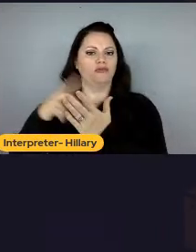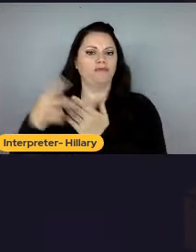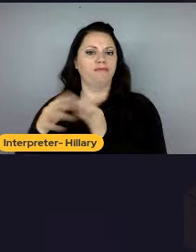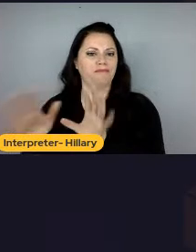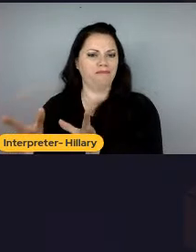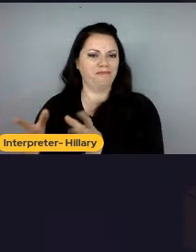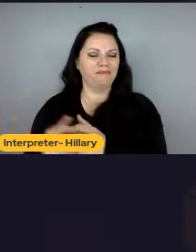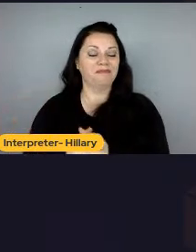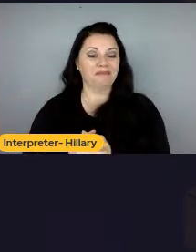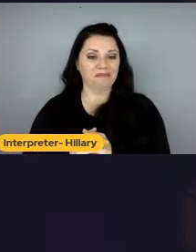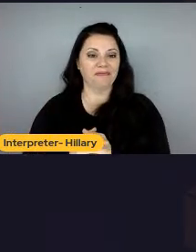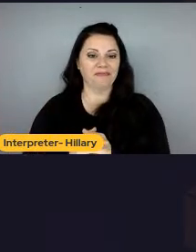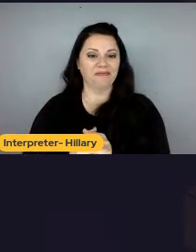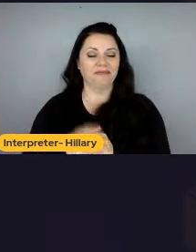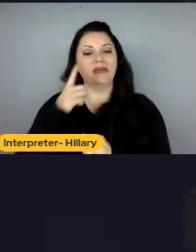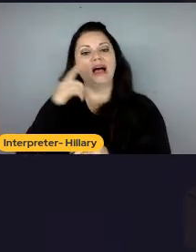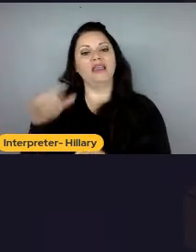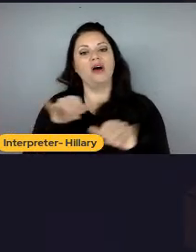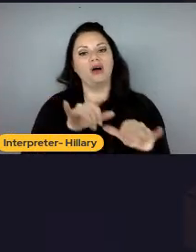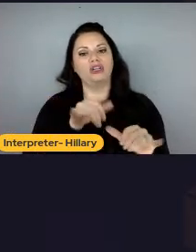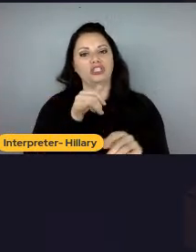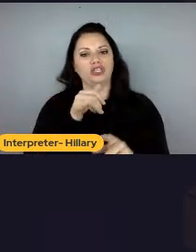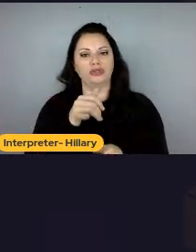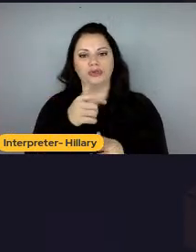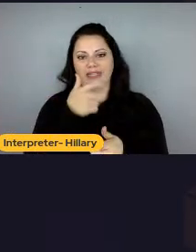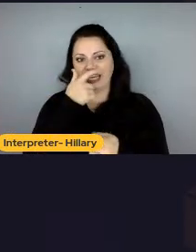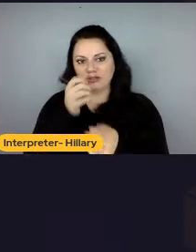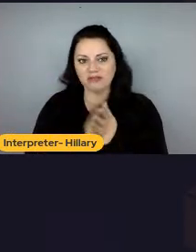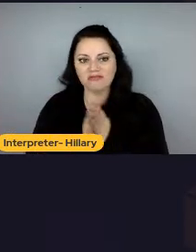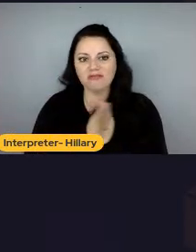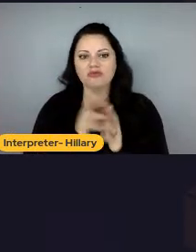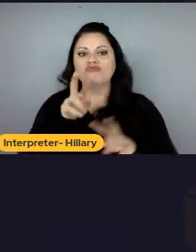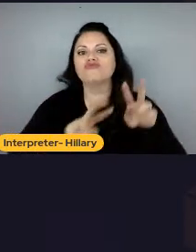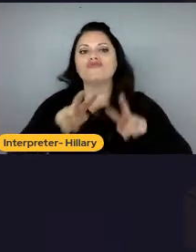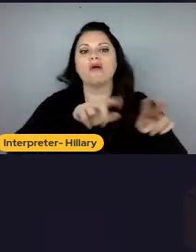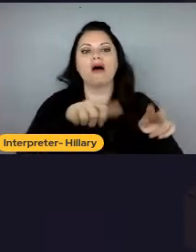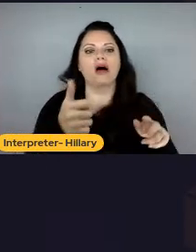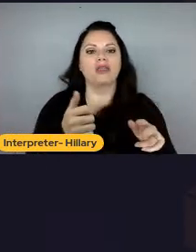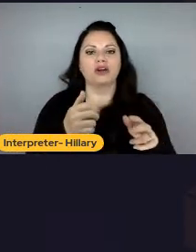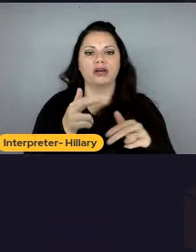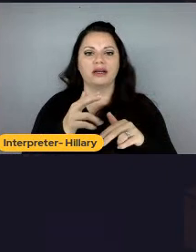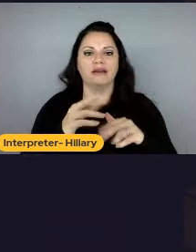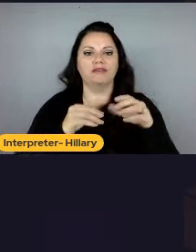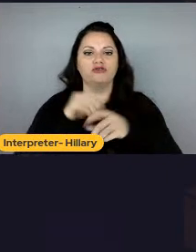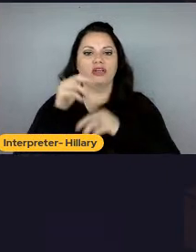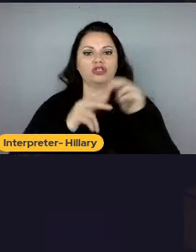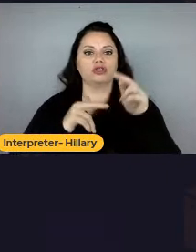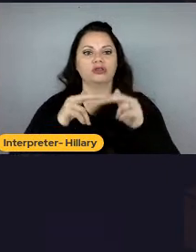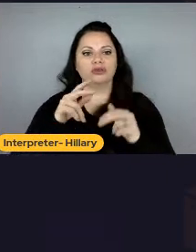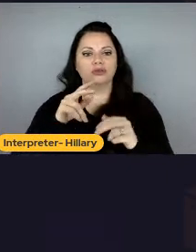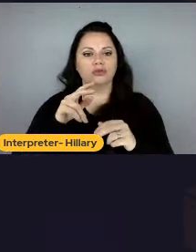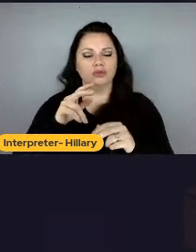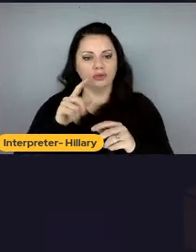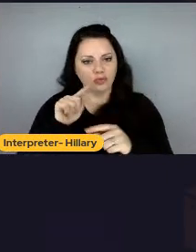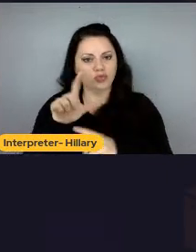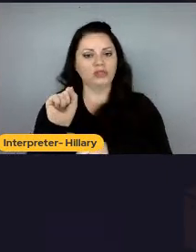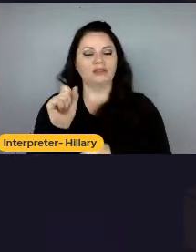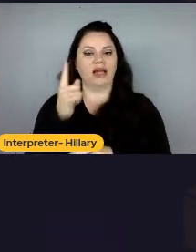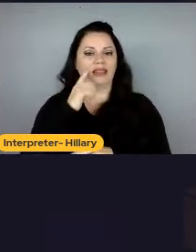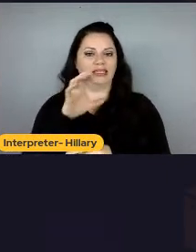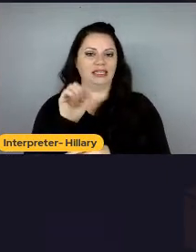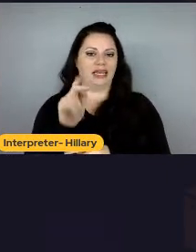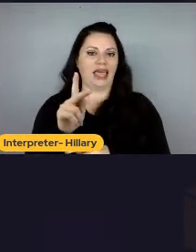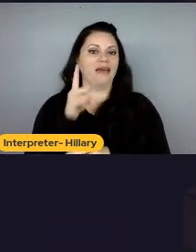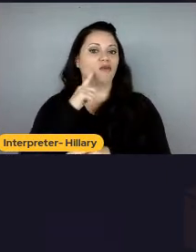I think there is also an interest to explore other infrastructure code tools, and I think that CDK, especially CDK